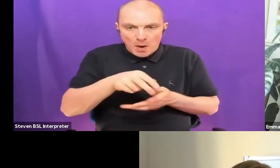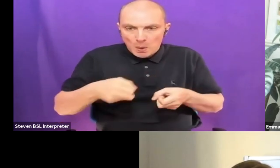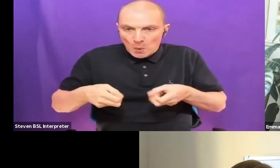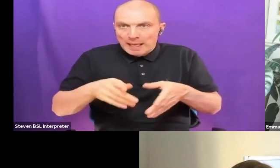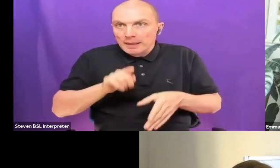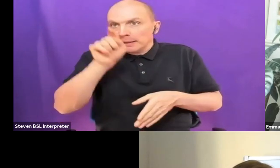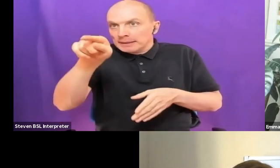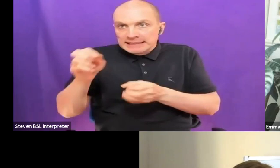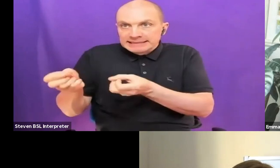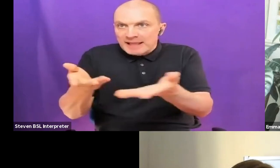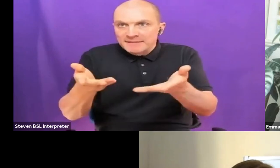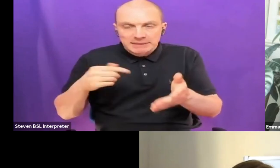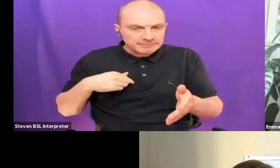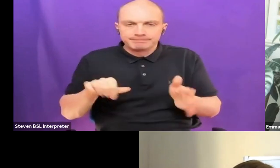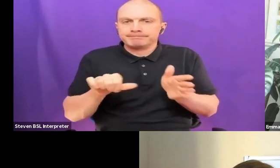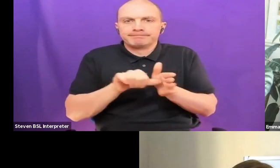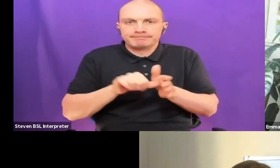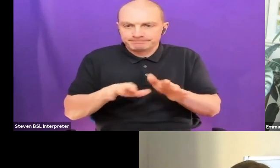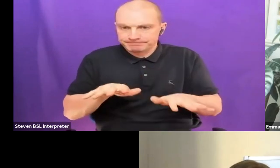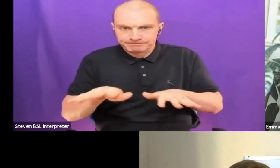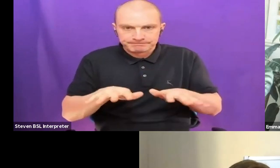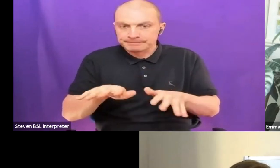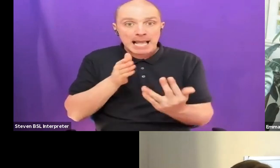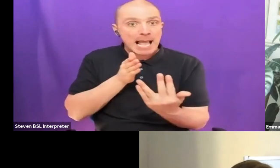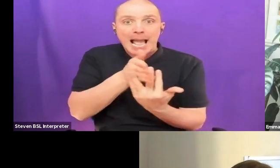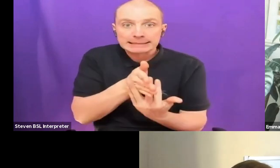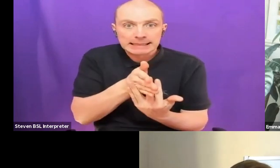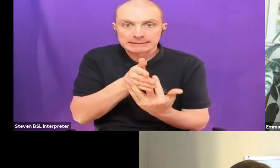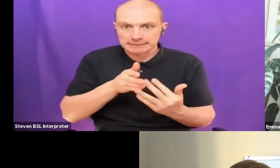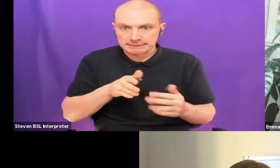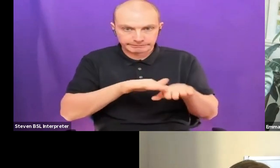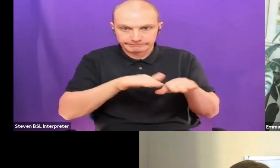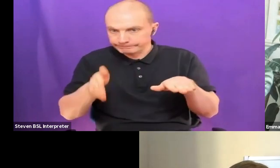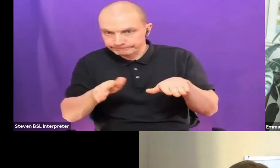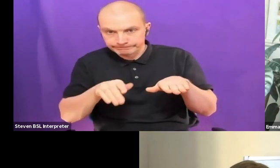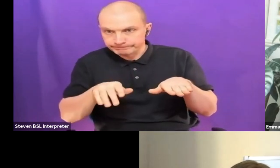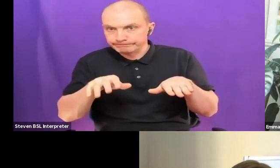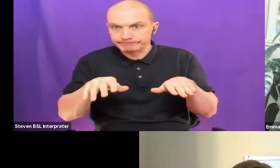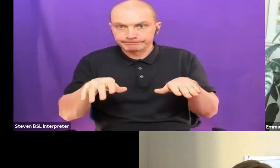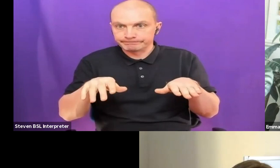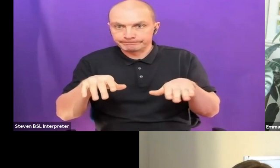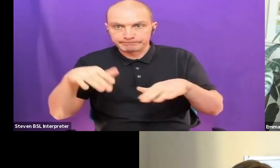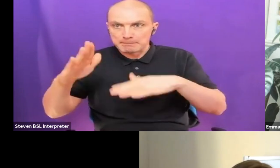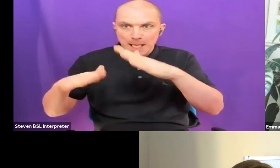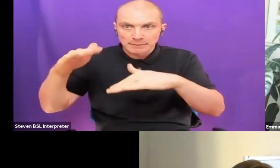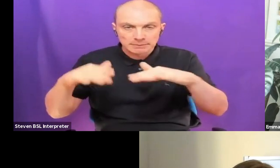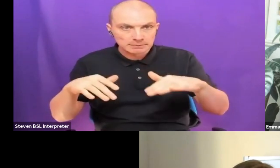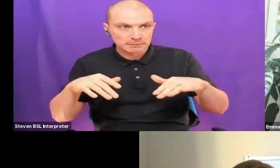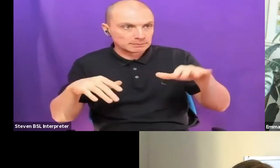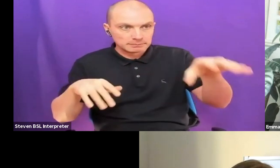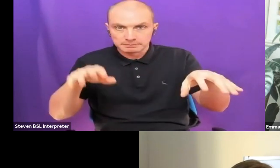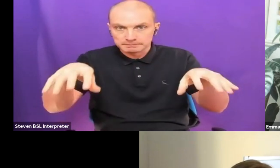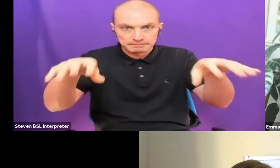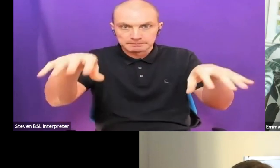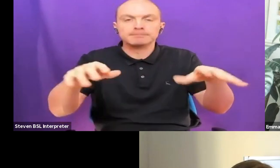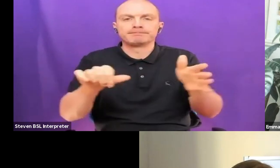distance on a practical level due to the inaccessible nature of the built and natural environment around them. And there were also